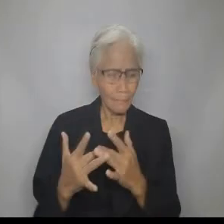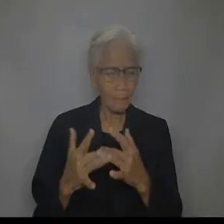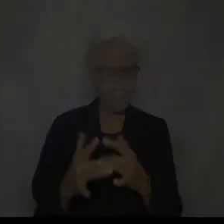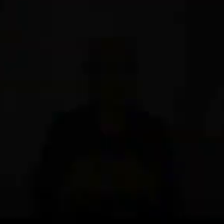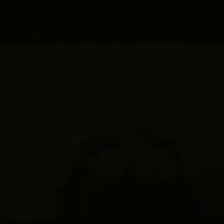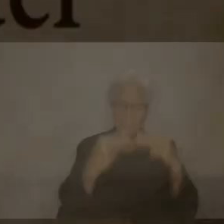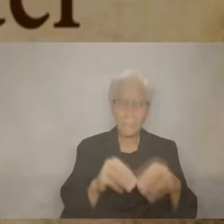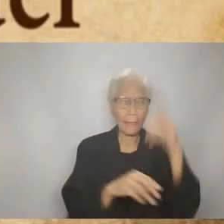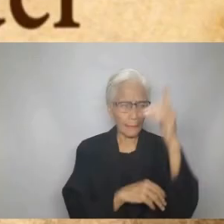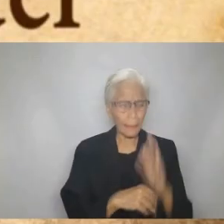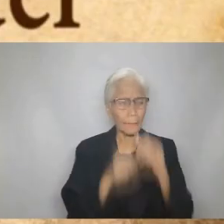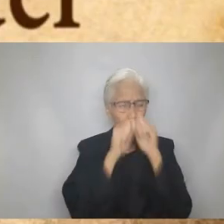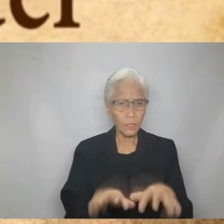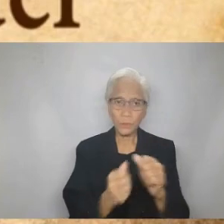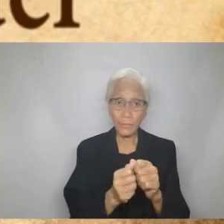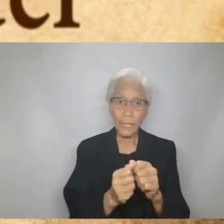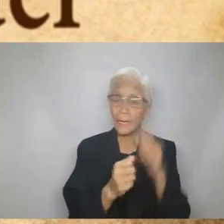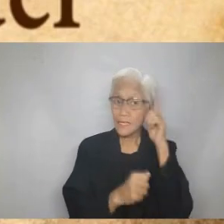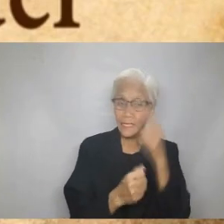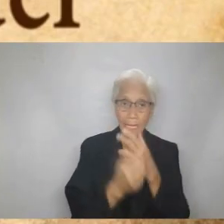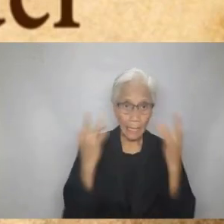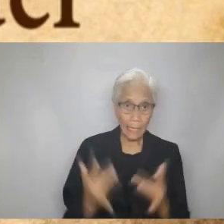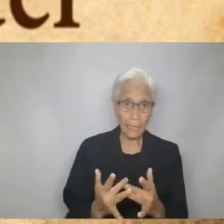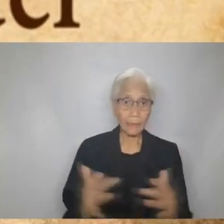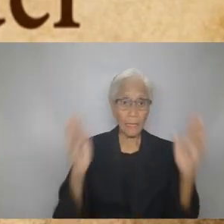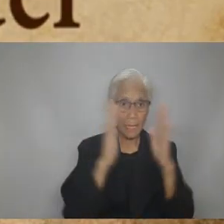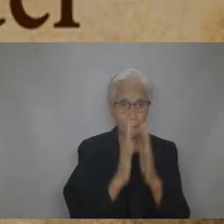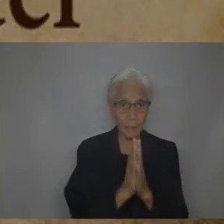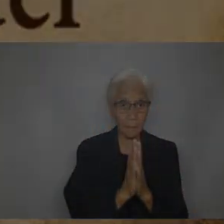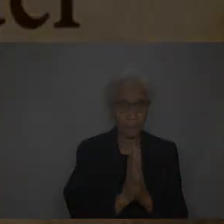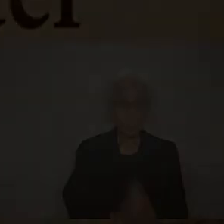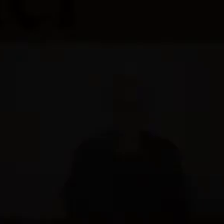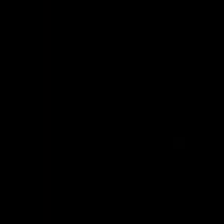May God bless you with a listening heart. Amen.